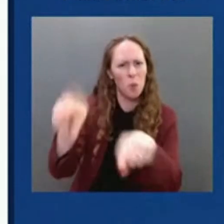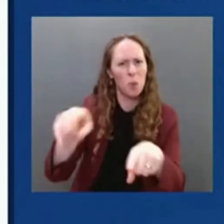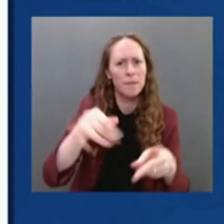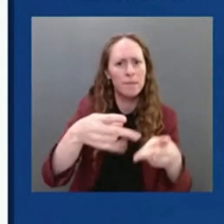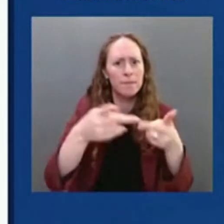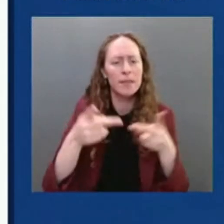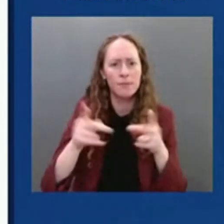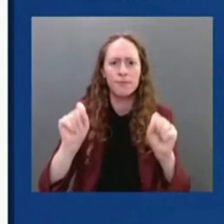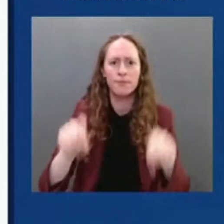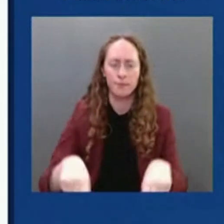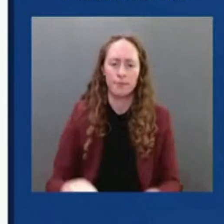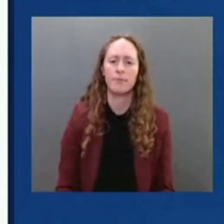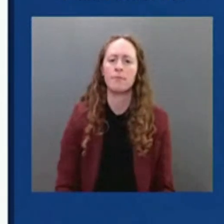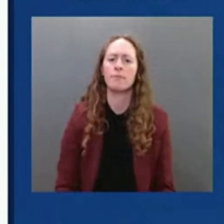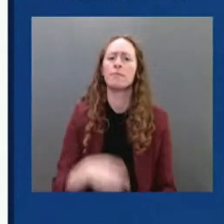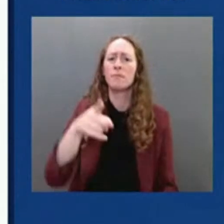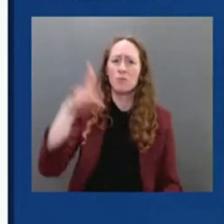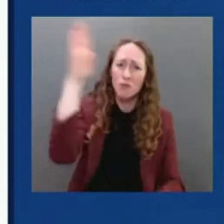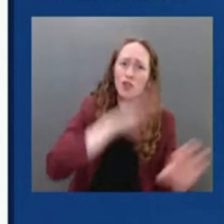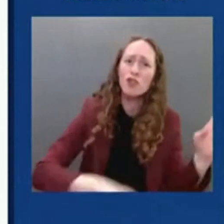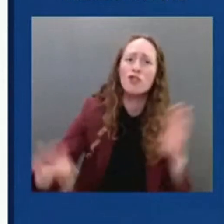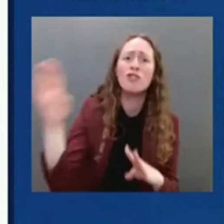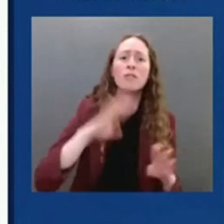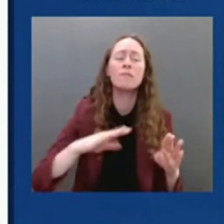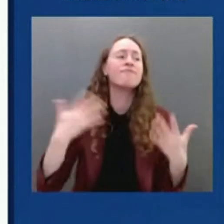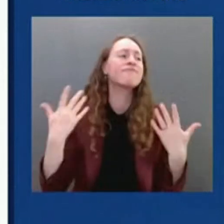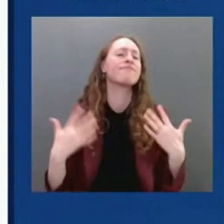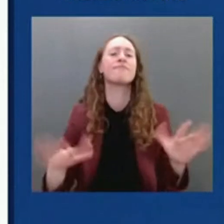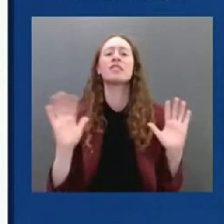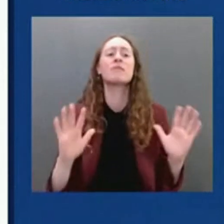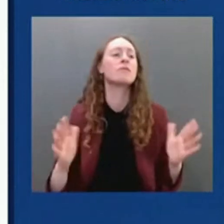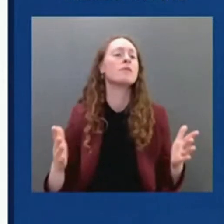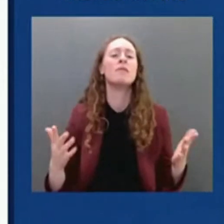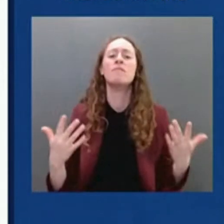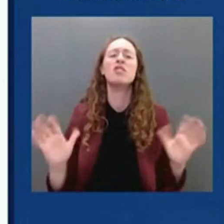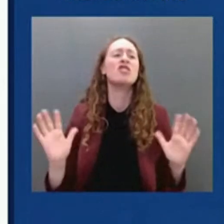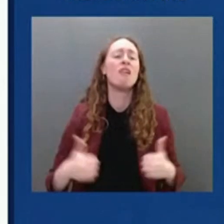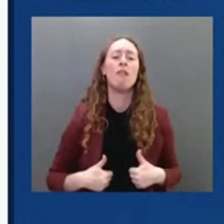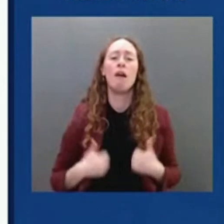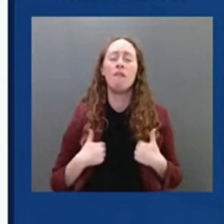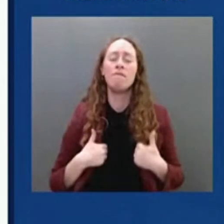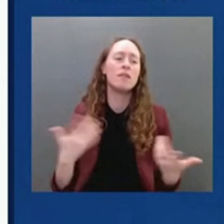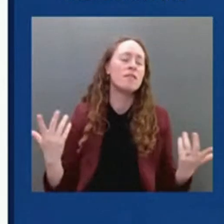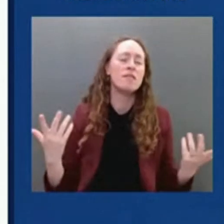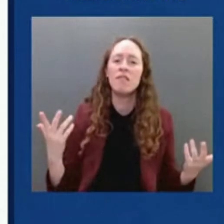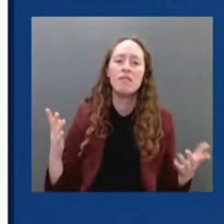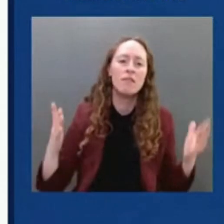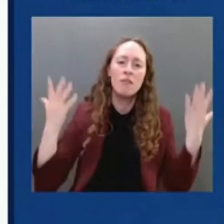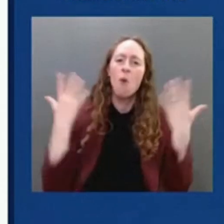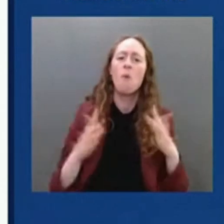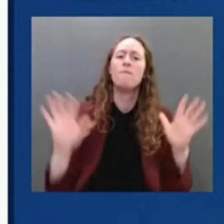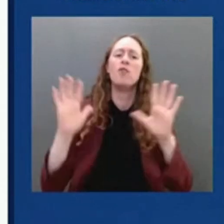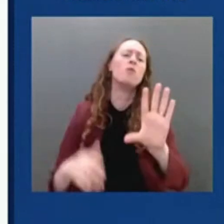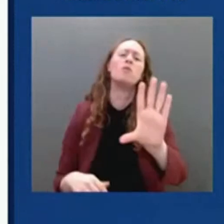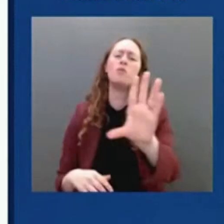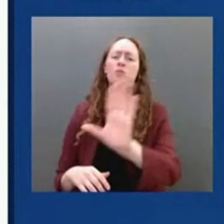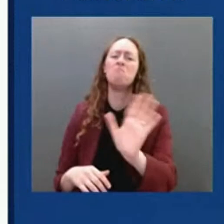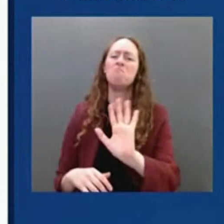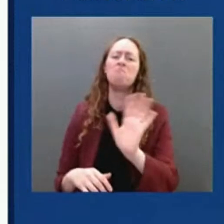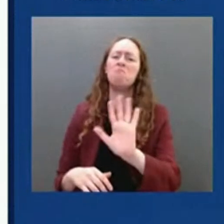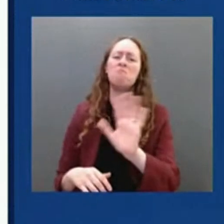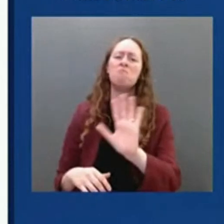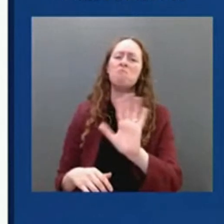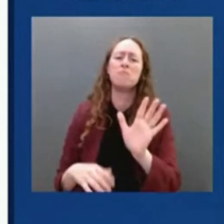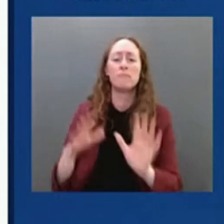our lives, but we take it seriously enough and utilize the tools that we have to mitigate. And